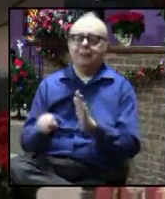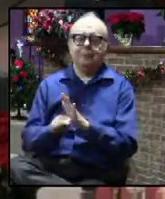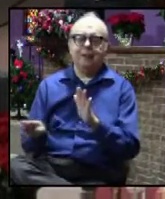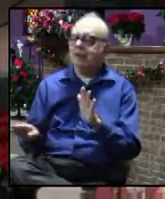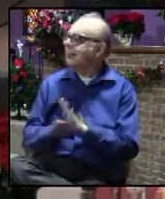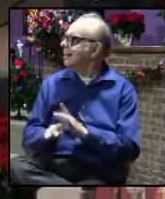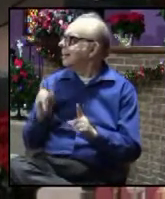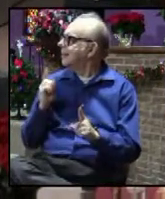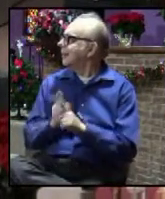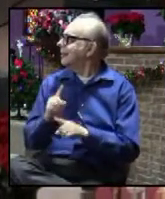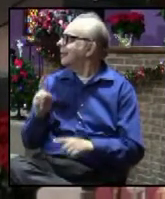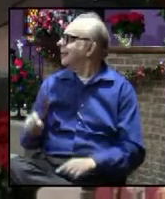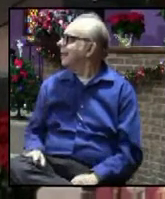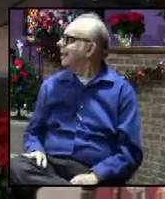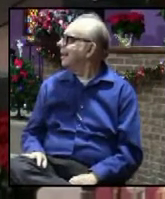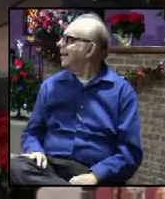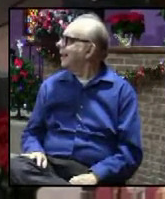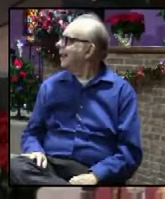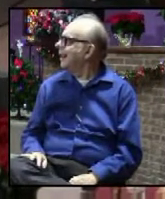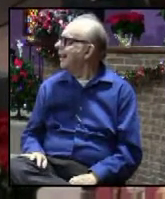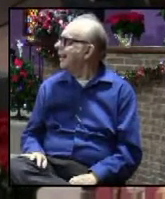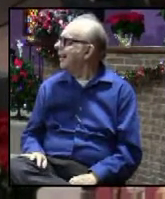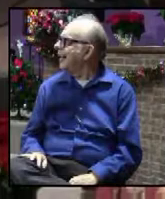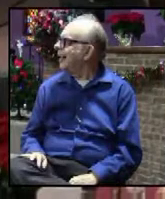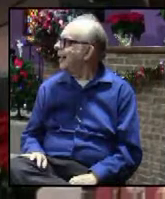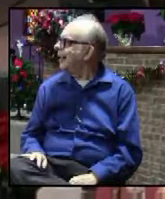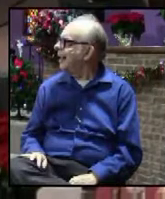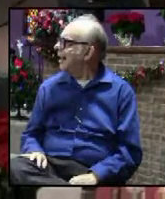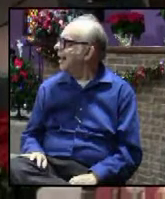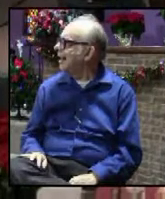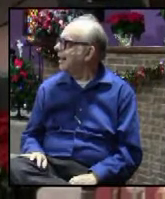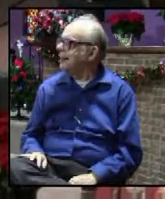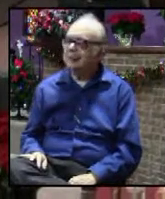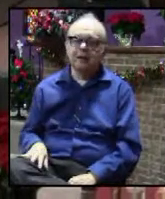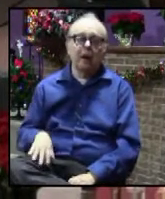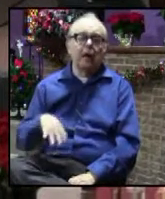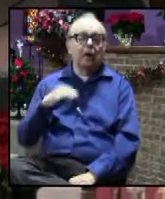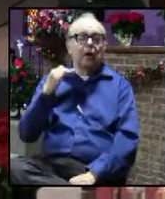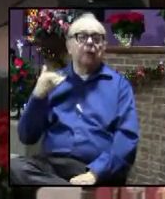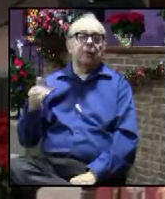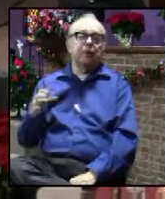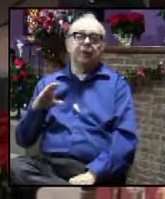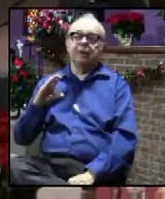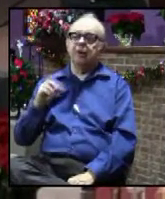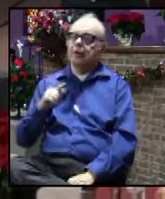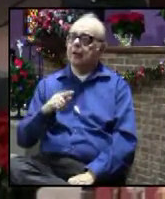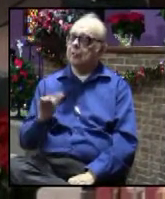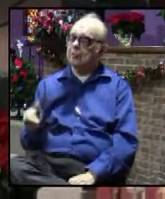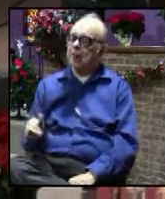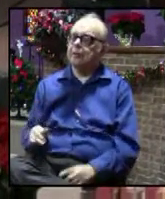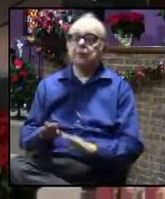Right? Huh? And Golden Corral. And what? Golden Corral. Oh, Golden Corral's open?